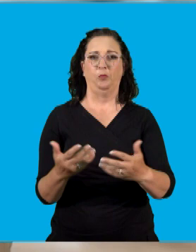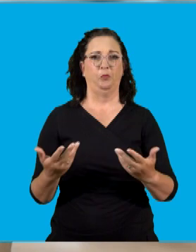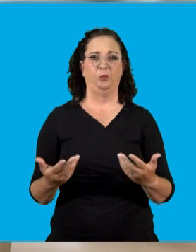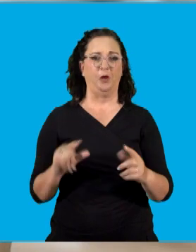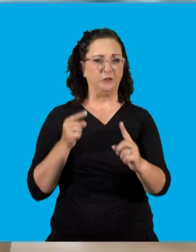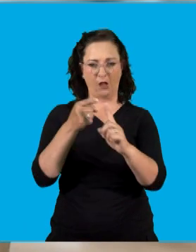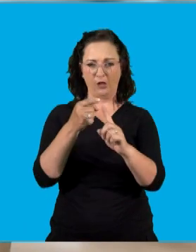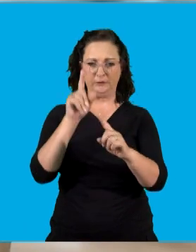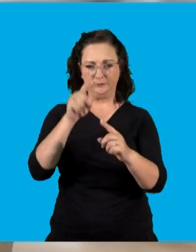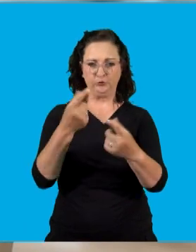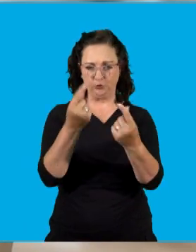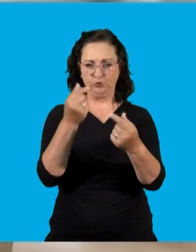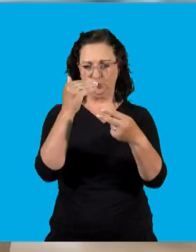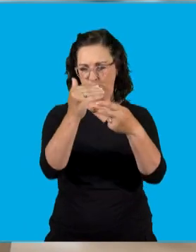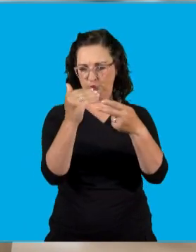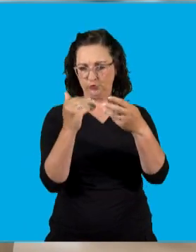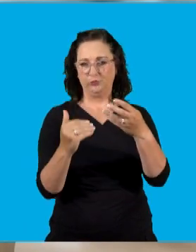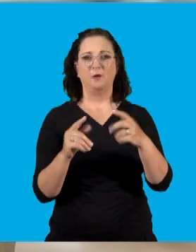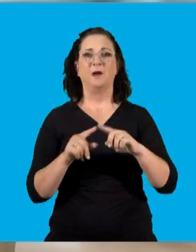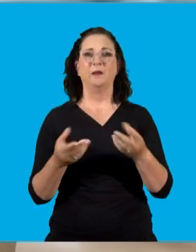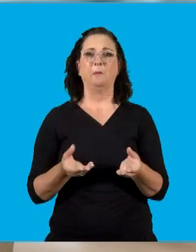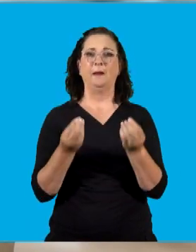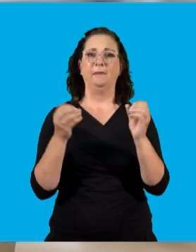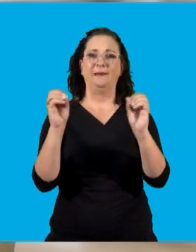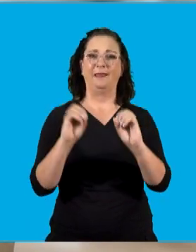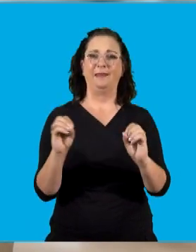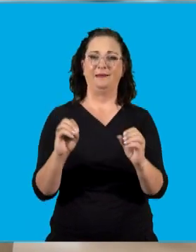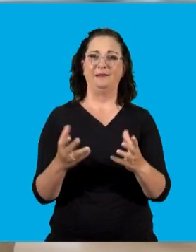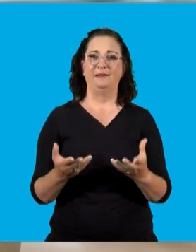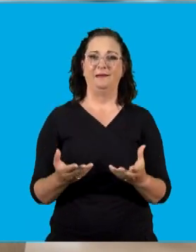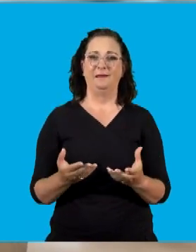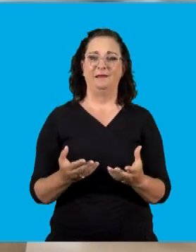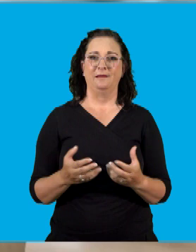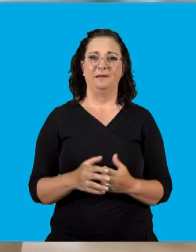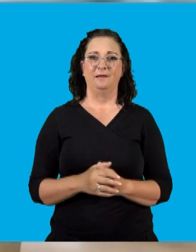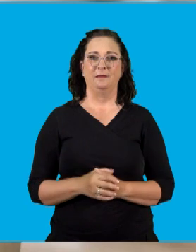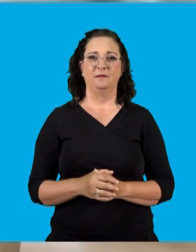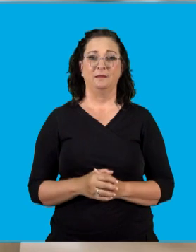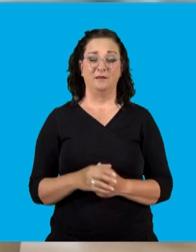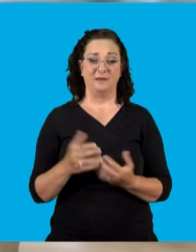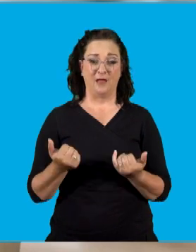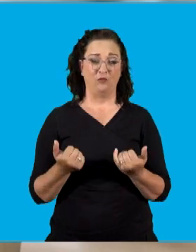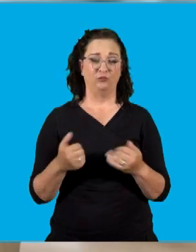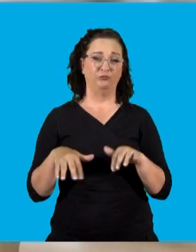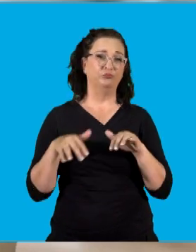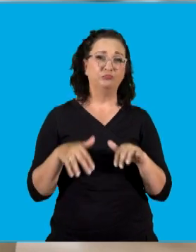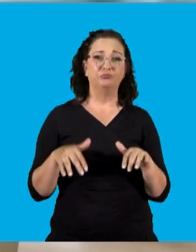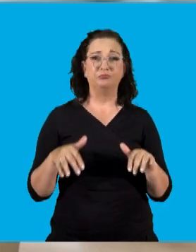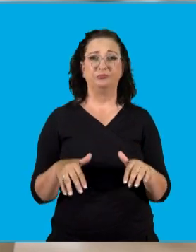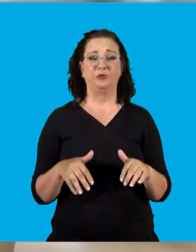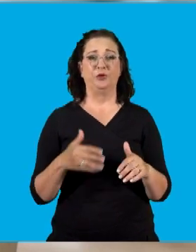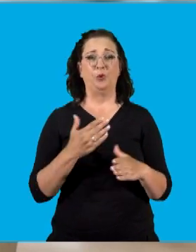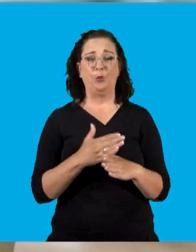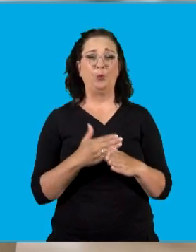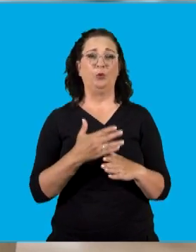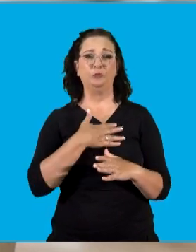set for them, these unproductive workers, they do not reach the target that is set for them. And by so doing, this hinders